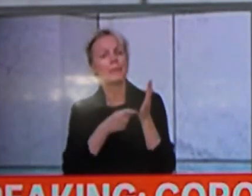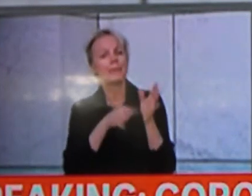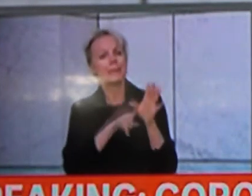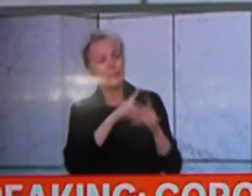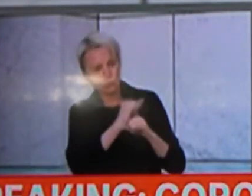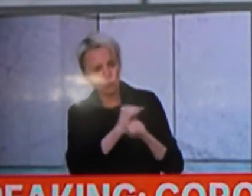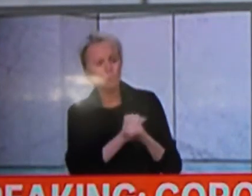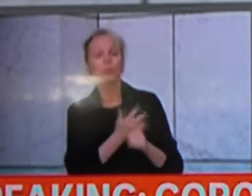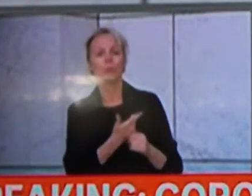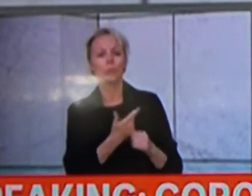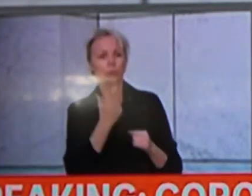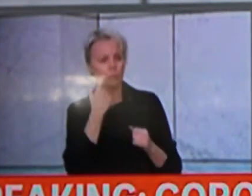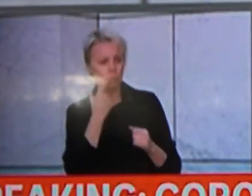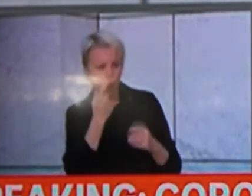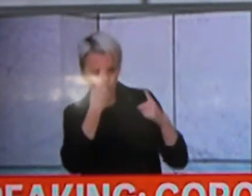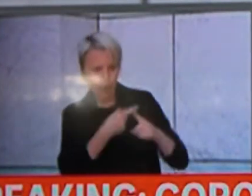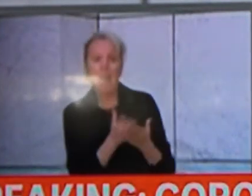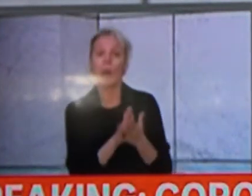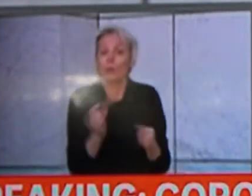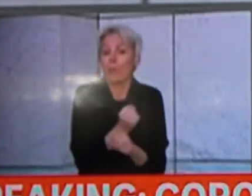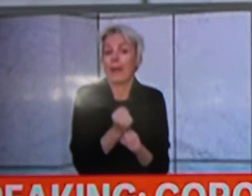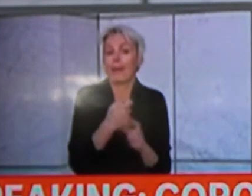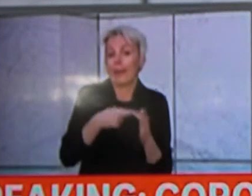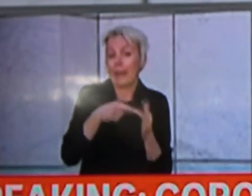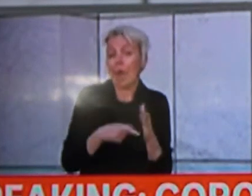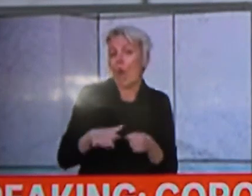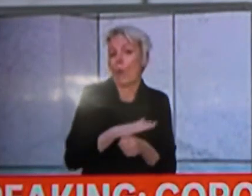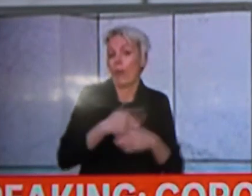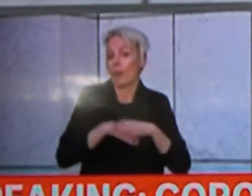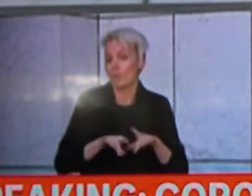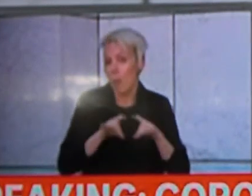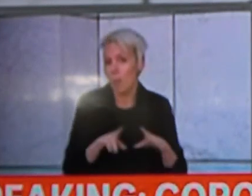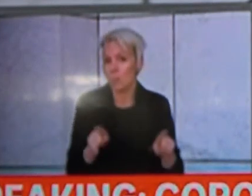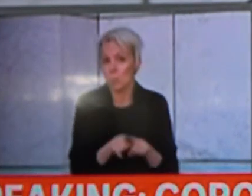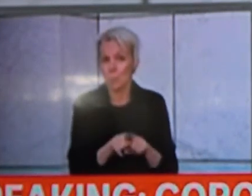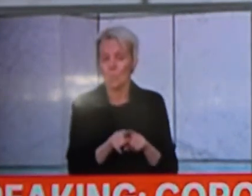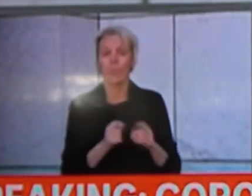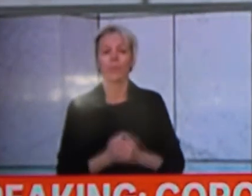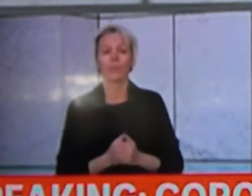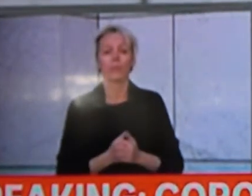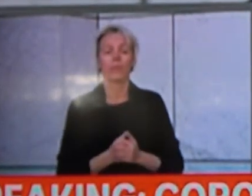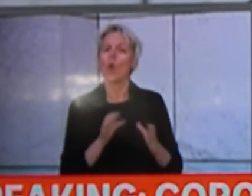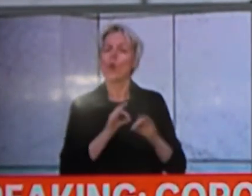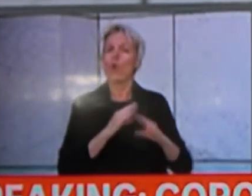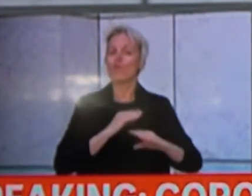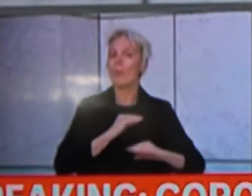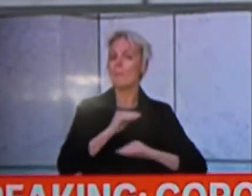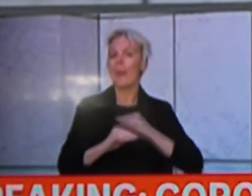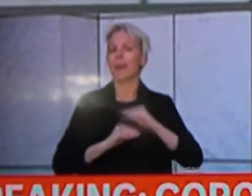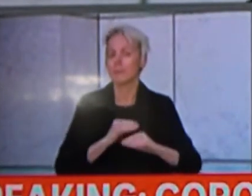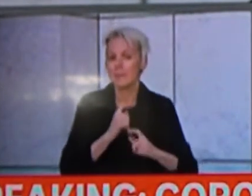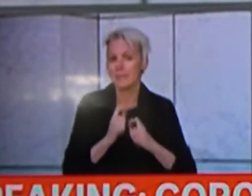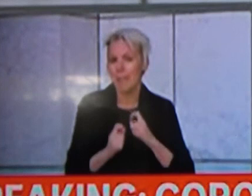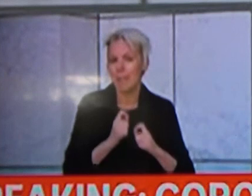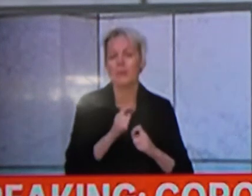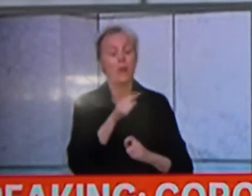domestic sourced testing options before us, as well as other, they're not replacement tests,